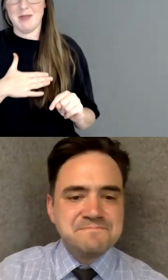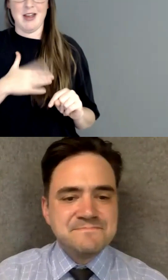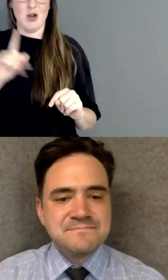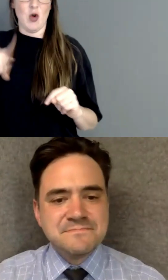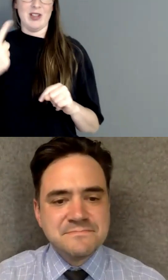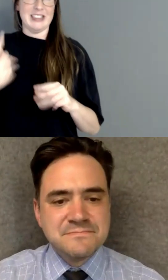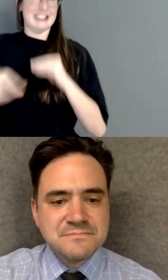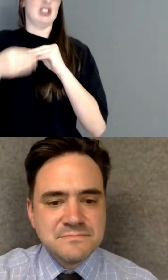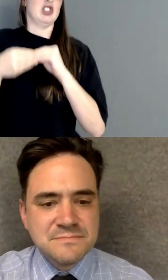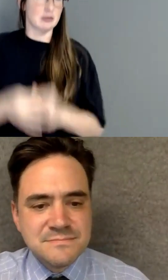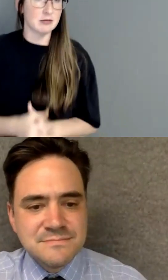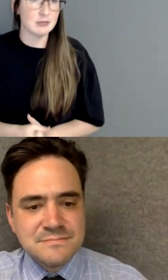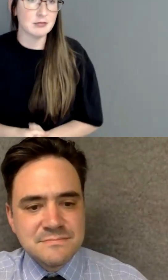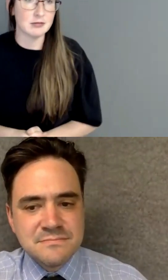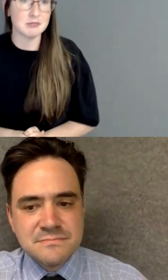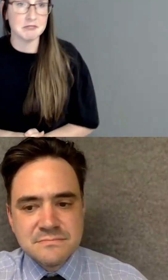addition.